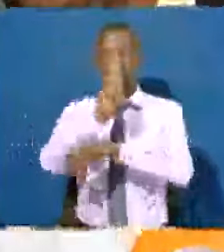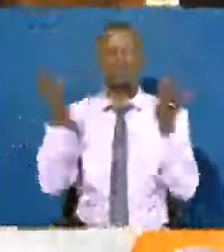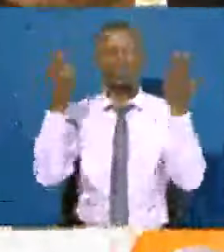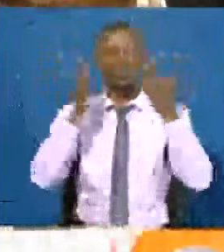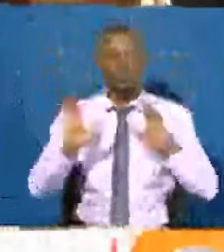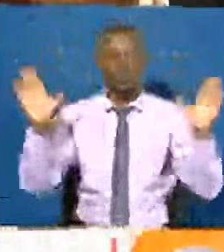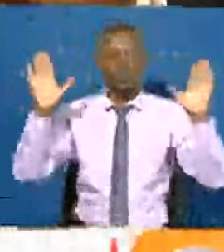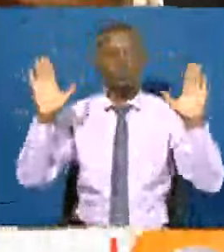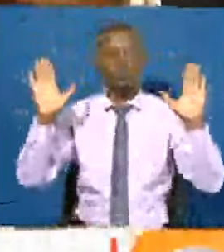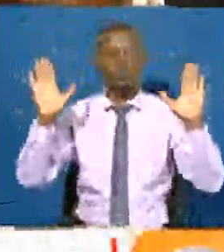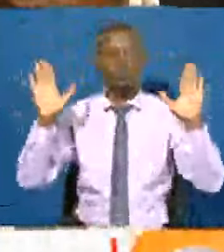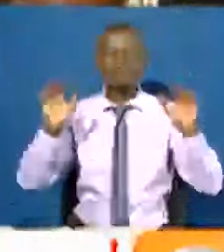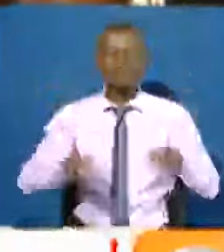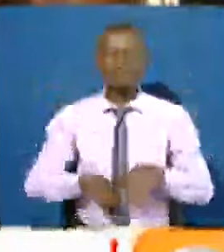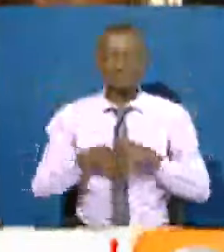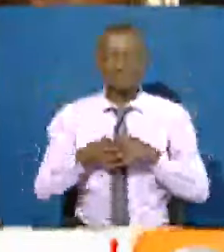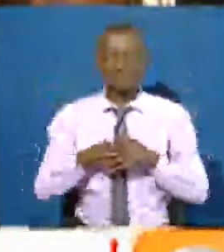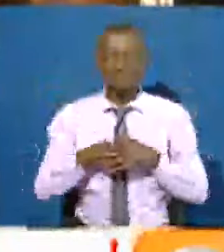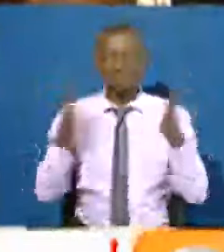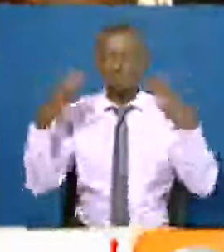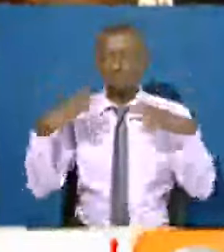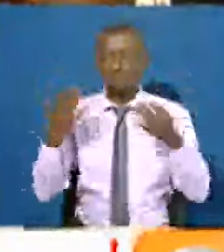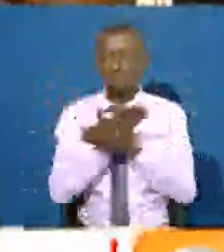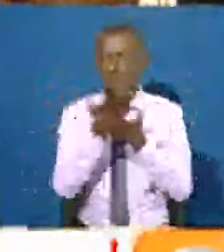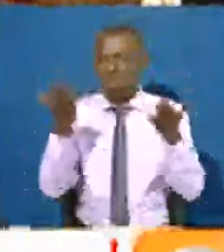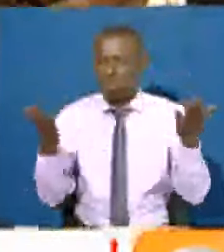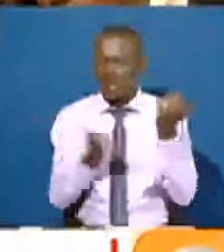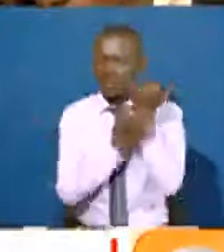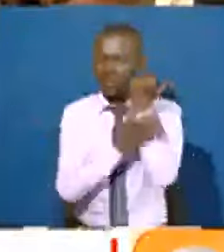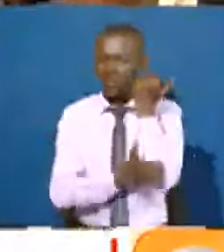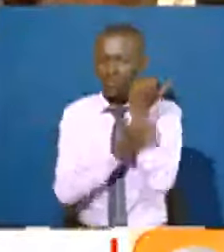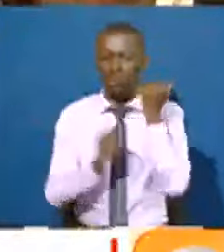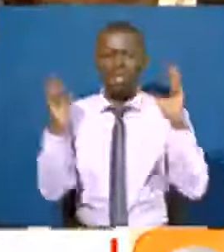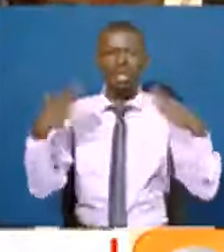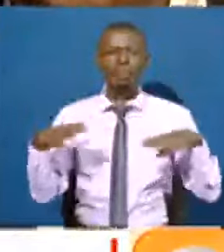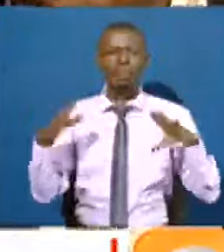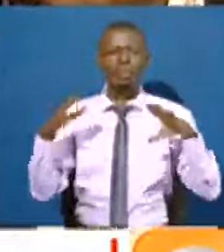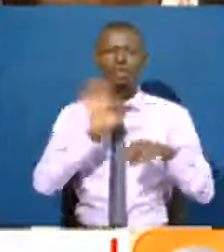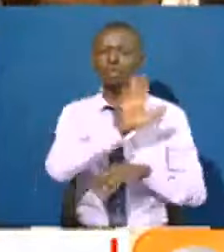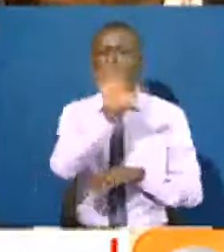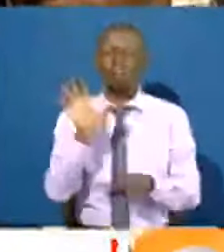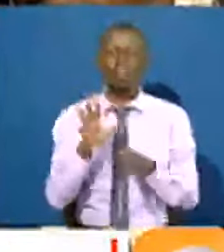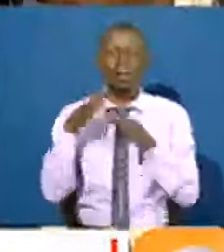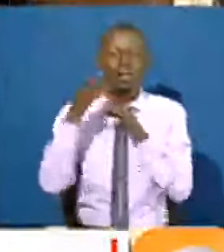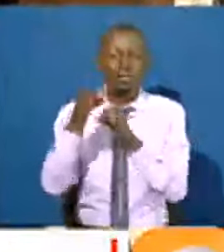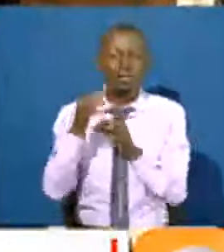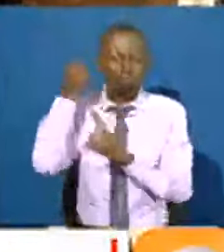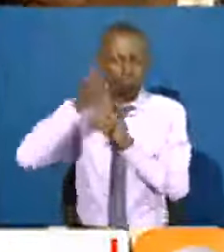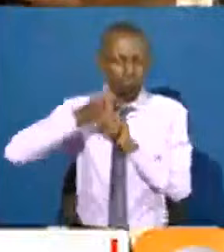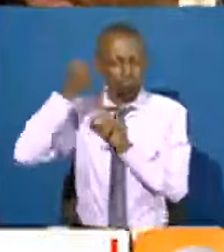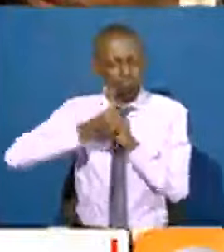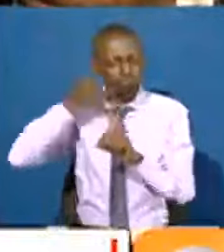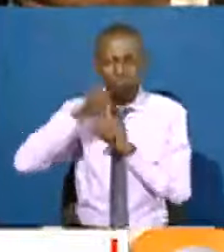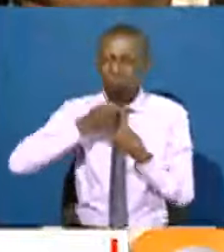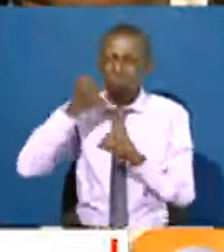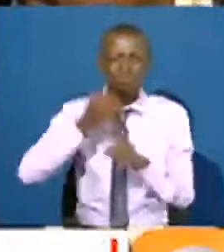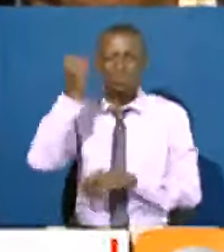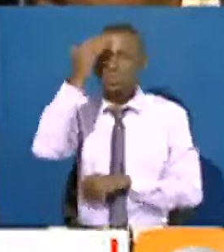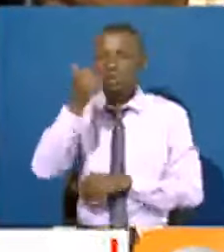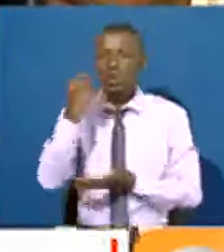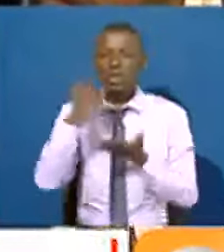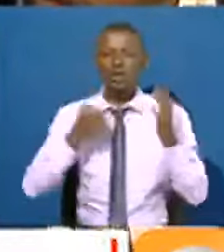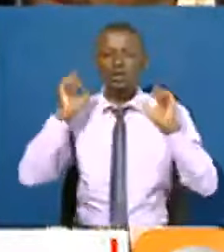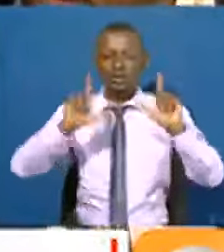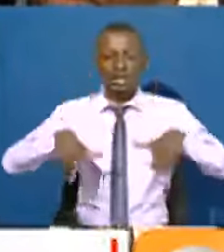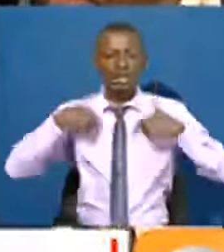people. These are helpless Kenyans, Kenyans who are just fighting for their interest, Kenyans who are just fighting because the cost of living